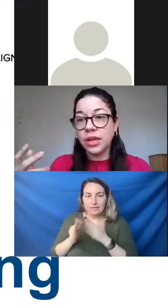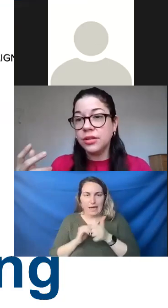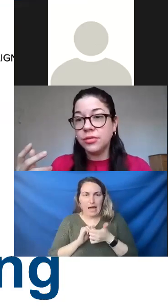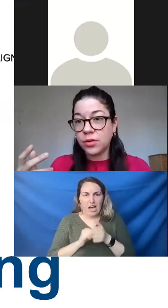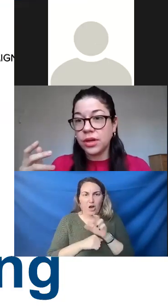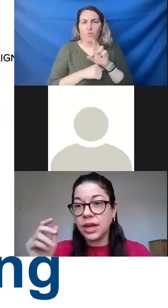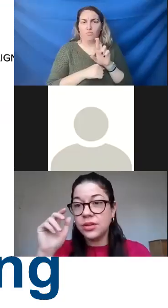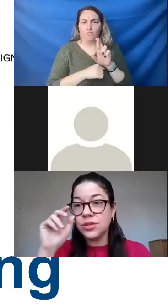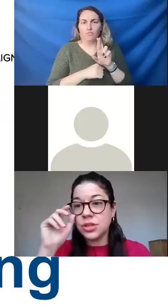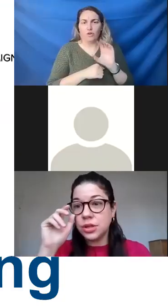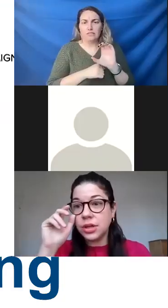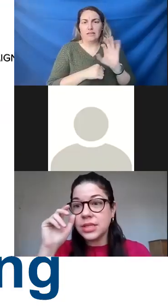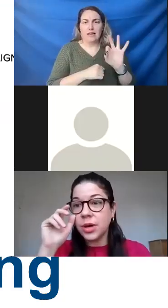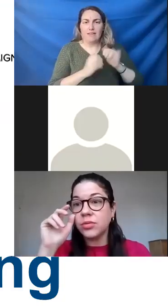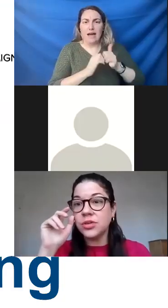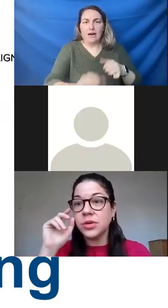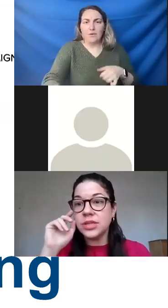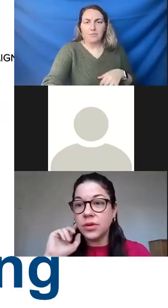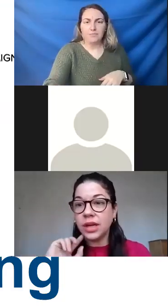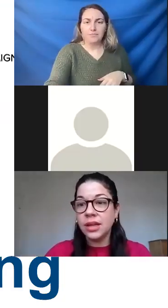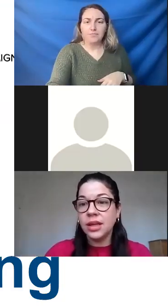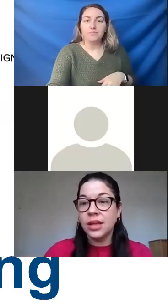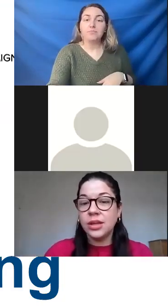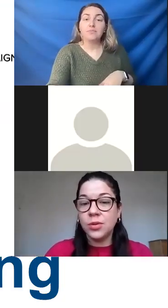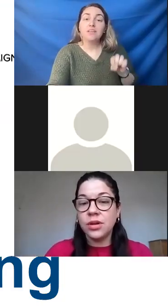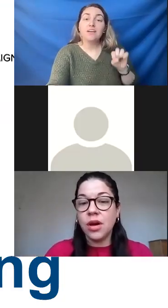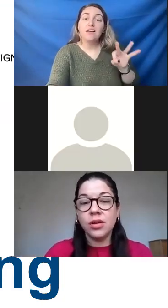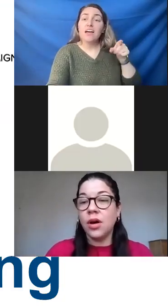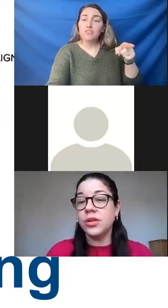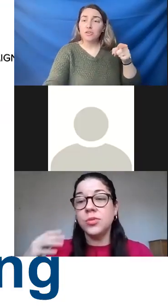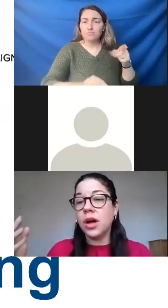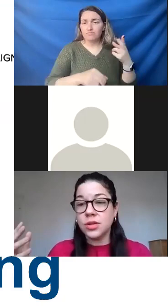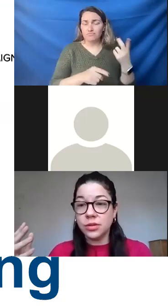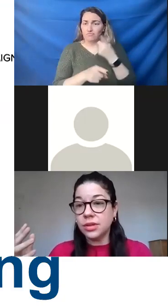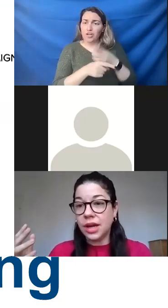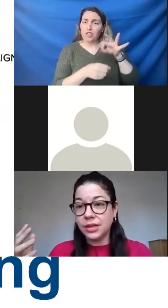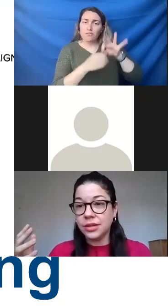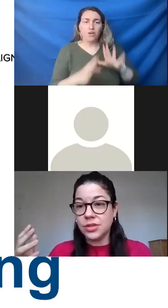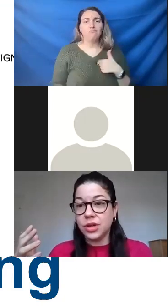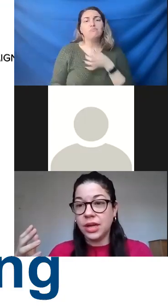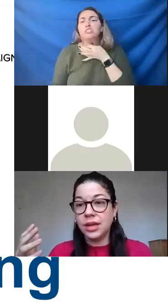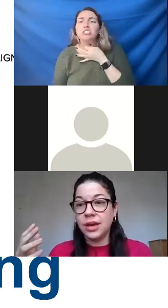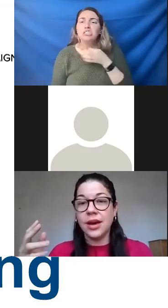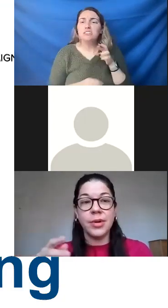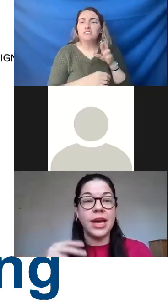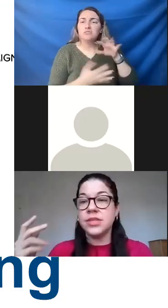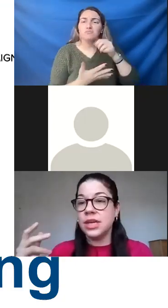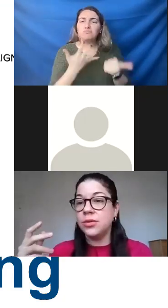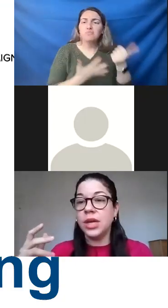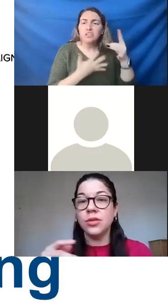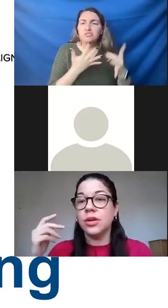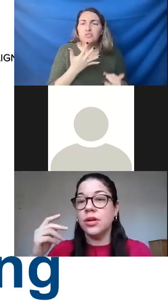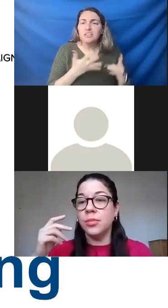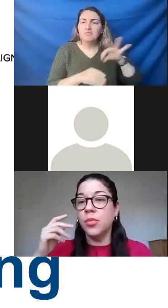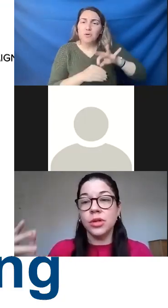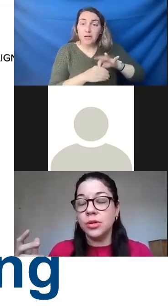you're a regular voter and you're just curious about ranked choice voting, you will also learn a lot here at this training. I have to say, you